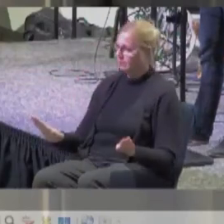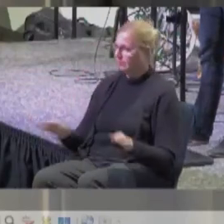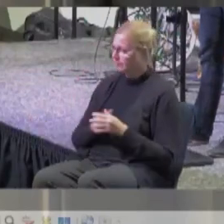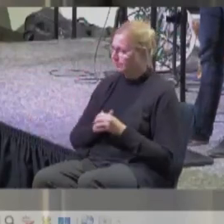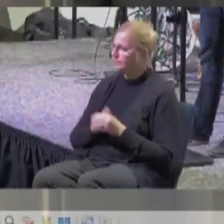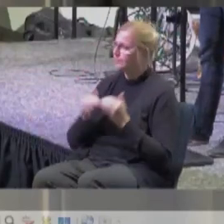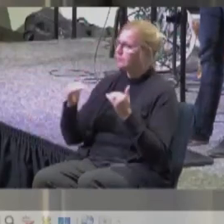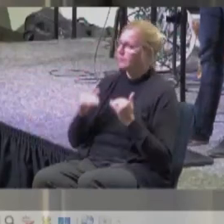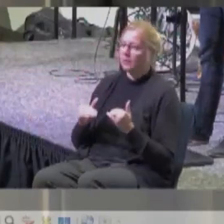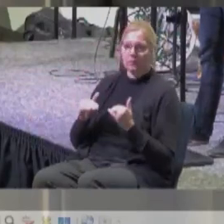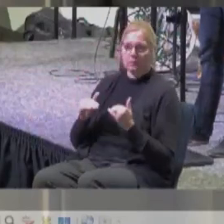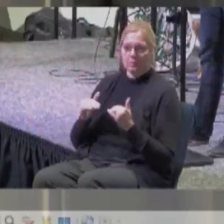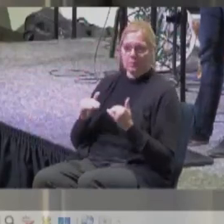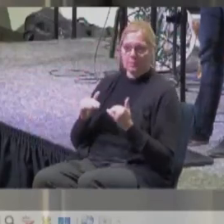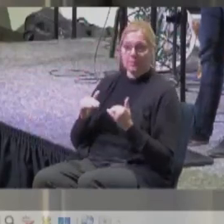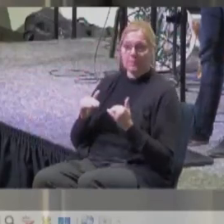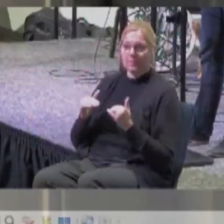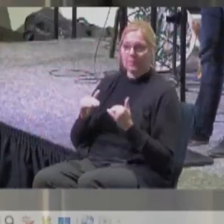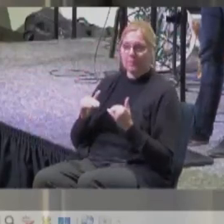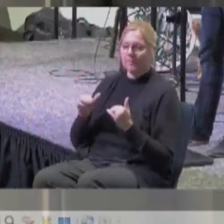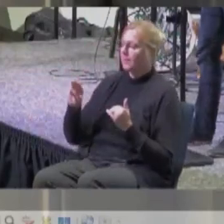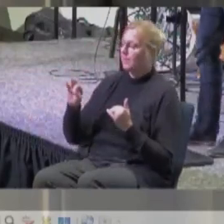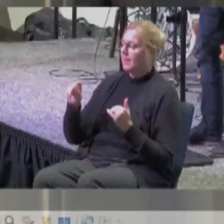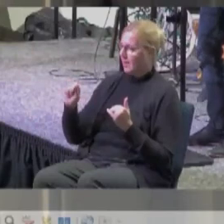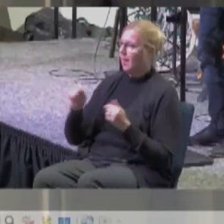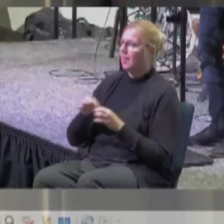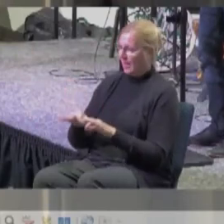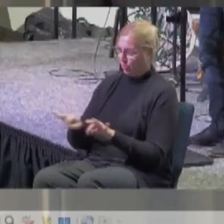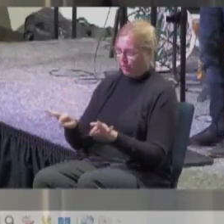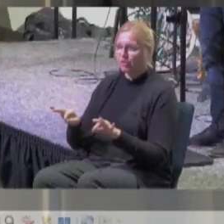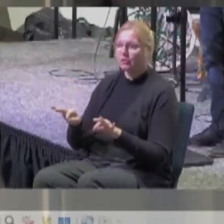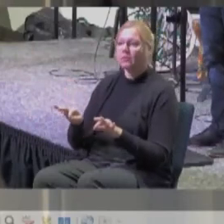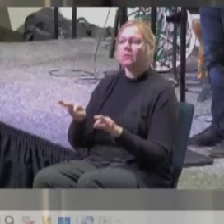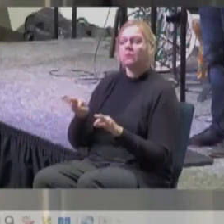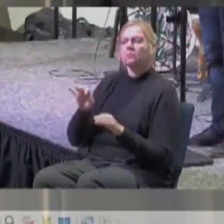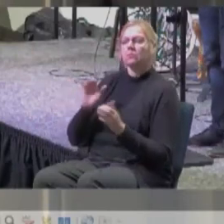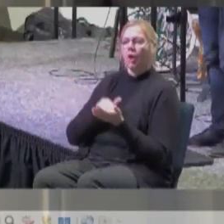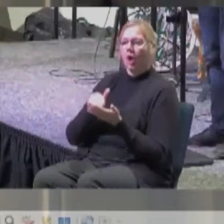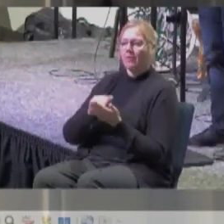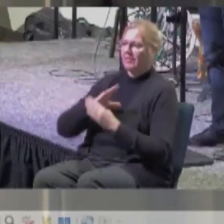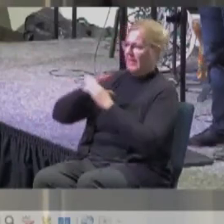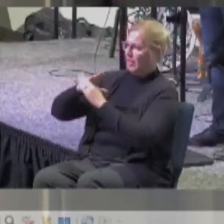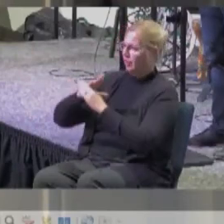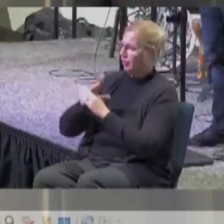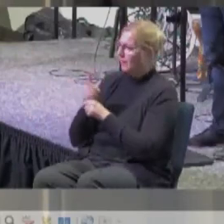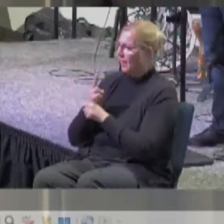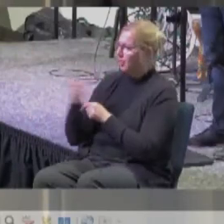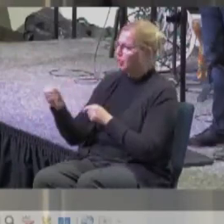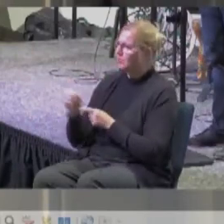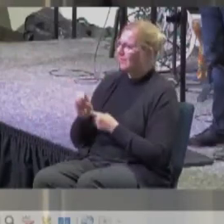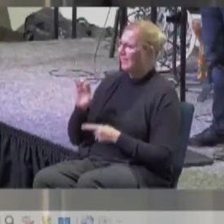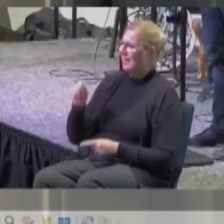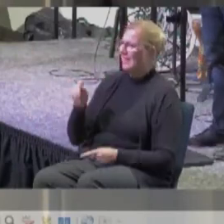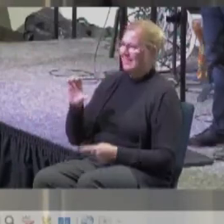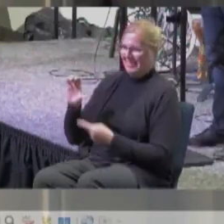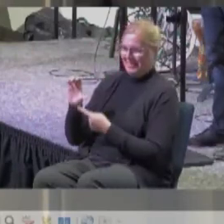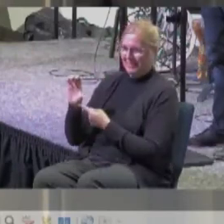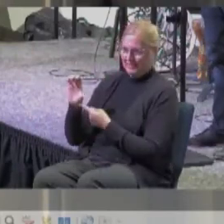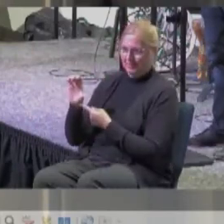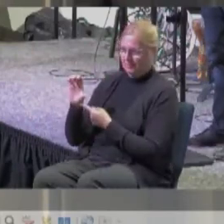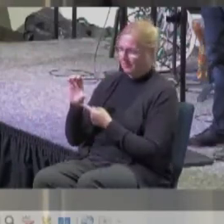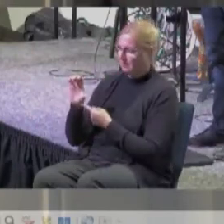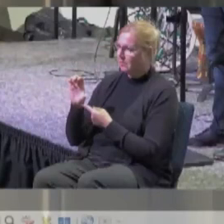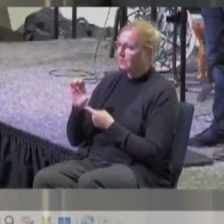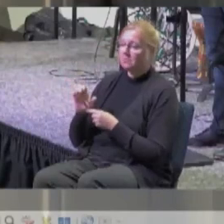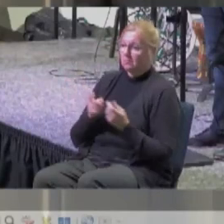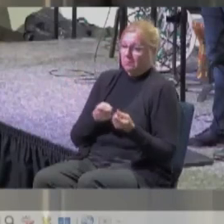Metalanguage. Quality process in Bible translation is often hindered by the use of an outsider or etic metalanguage.